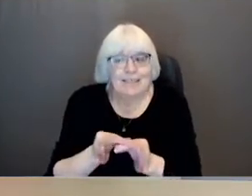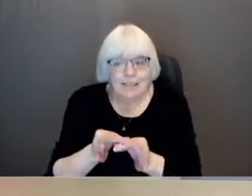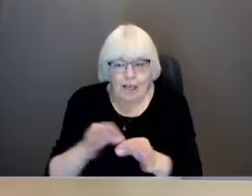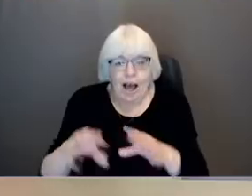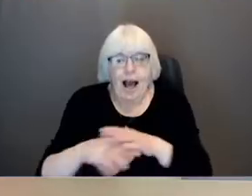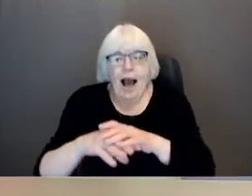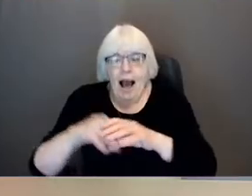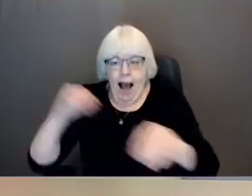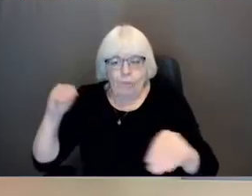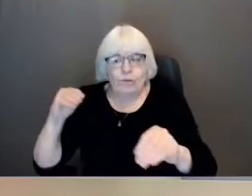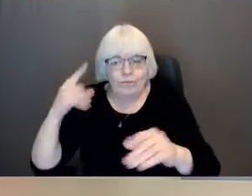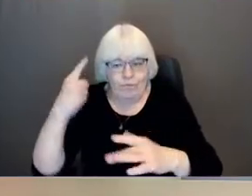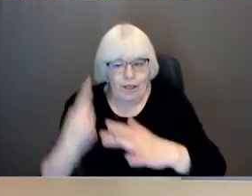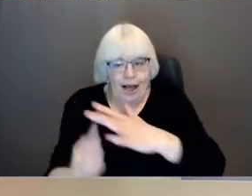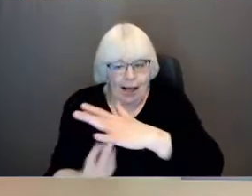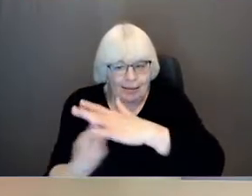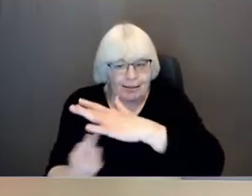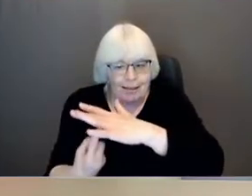time.